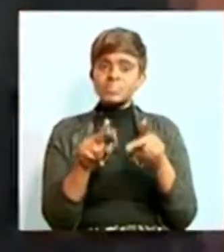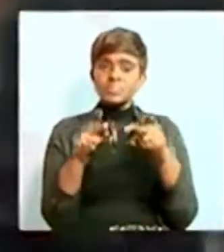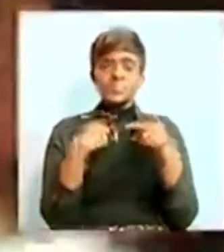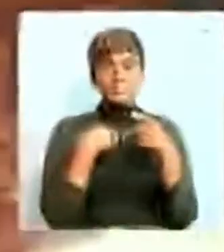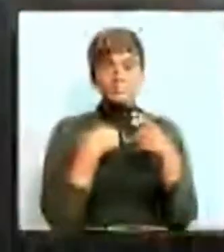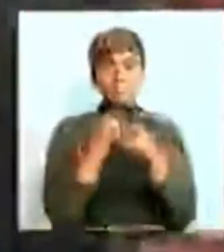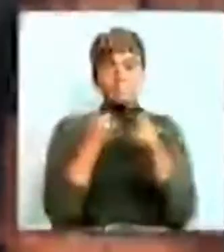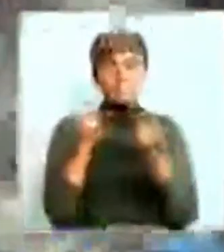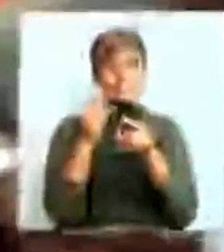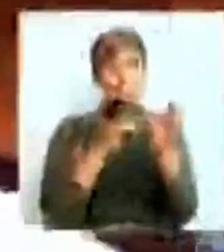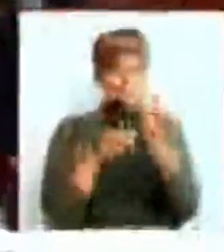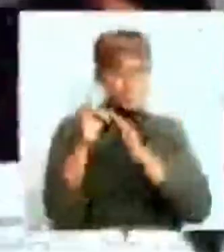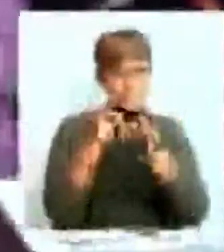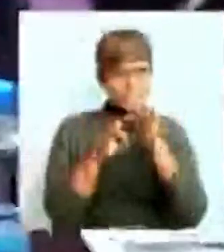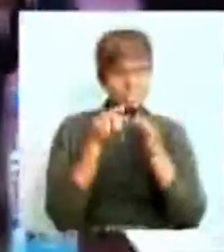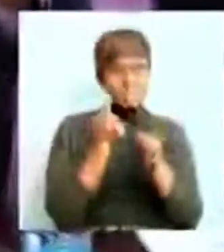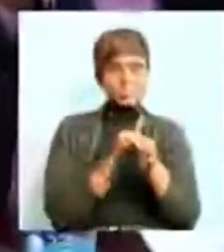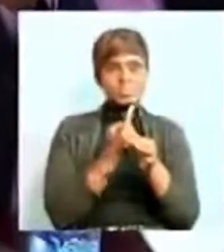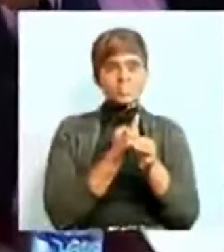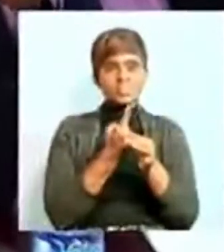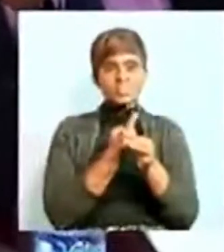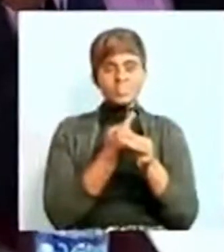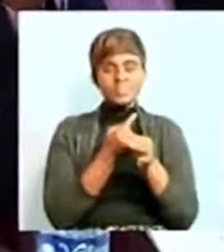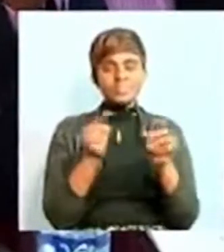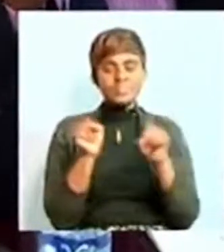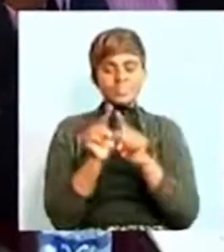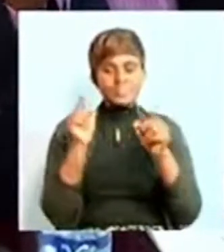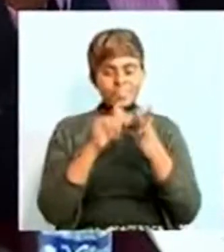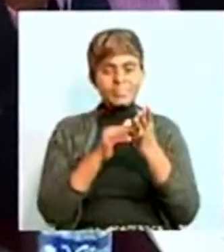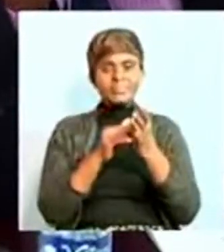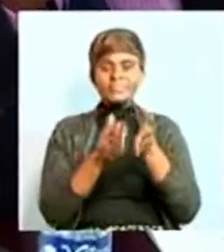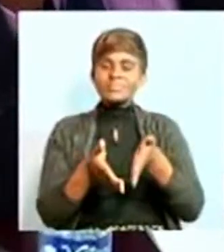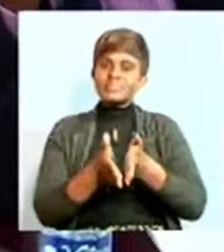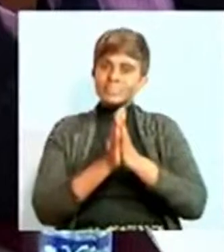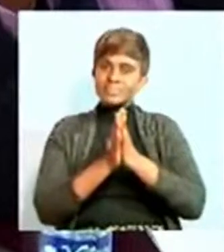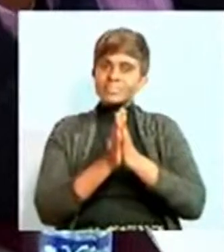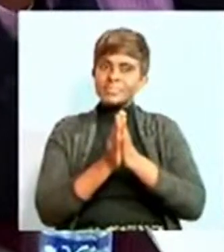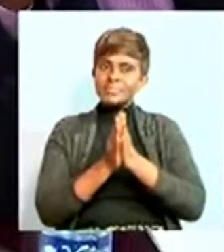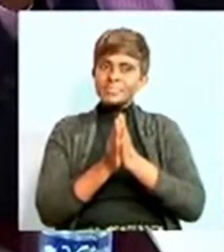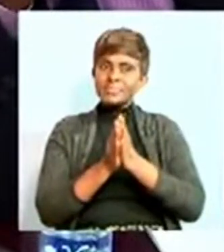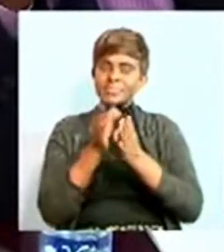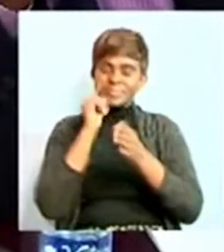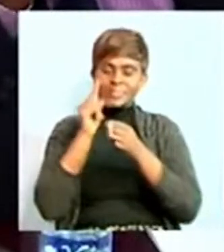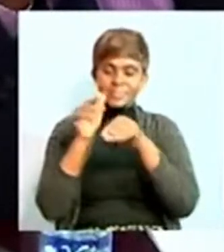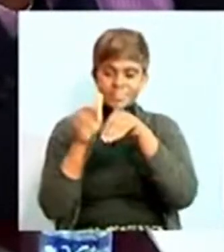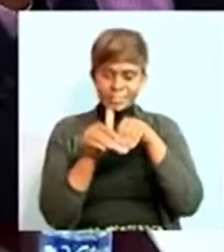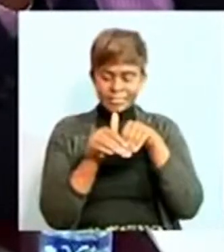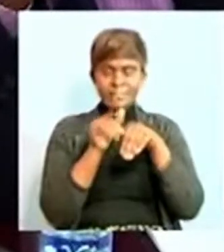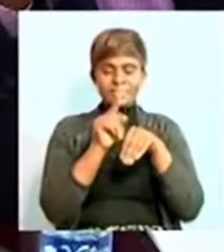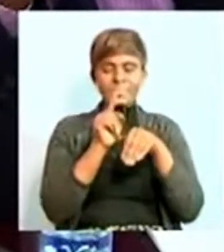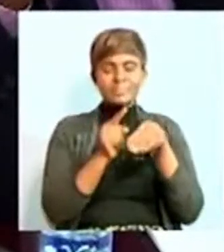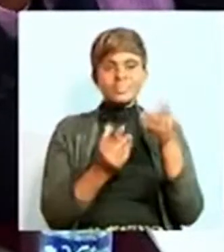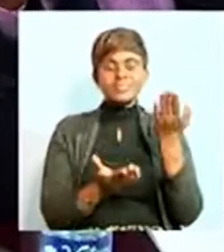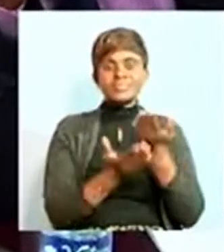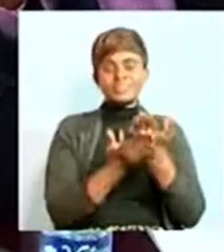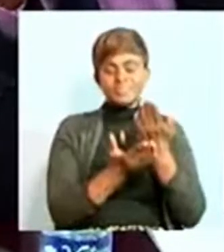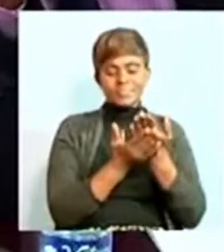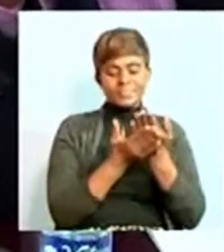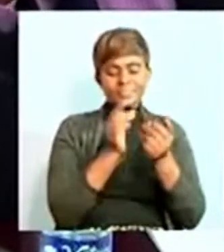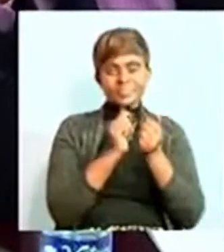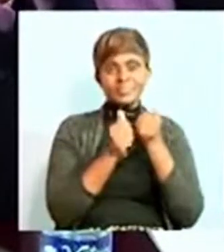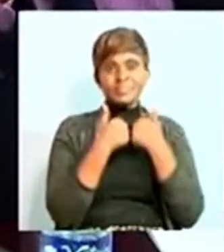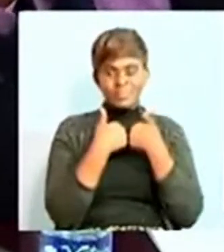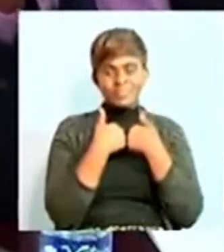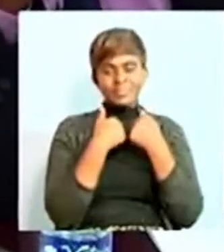just to give an highlight and a request for a withdrawal of this backup because it has